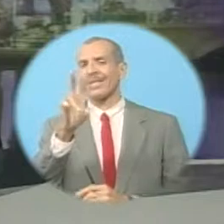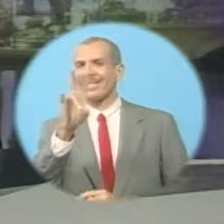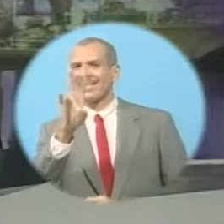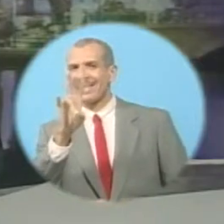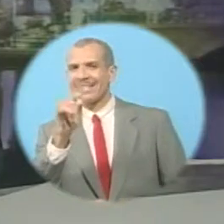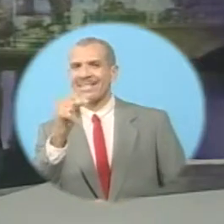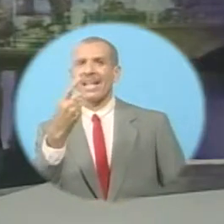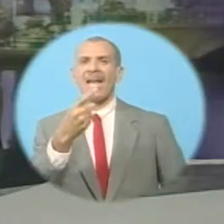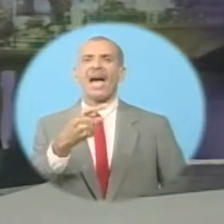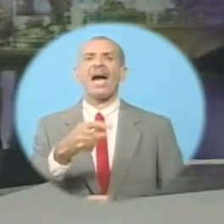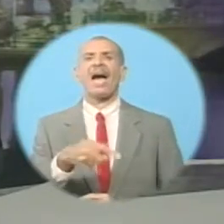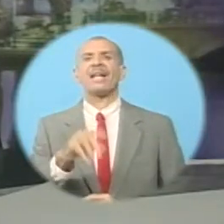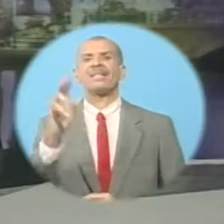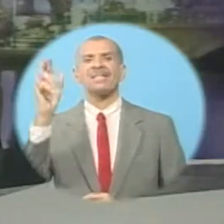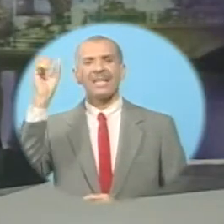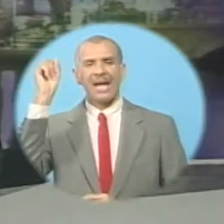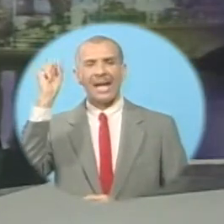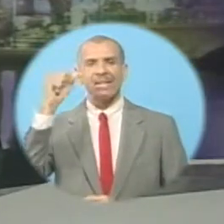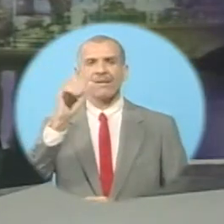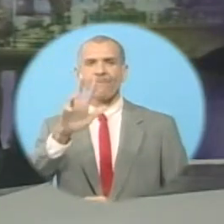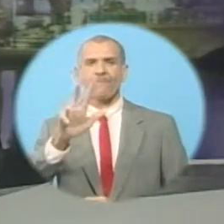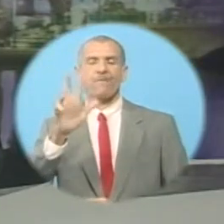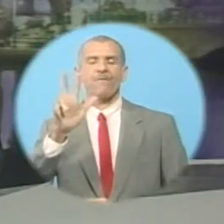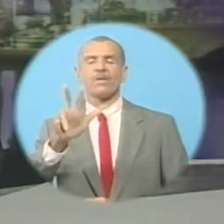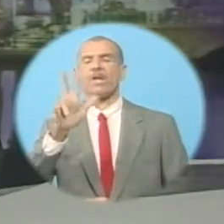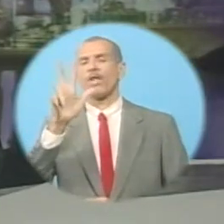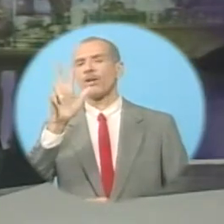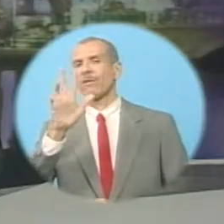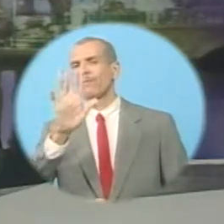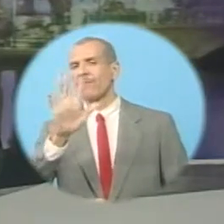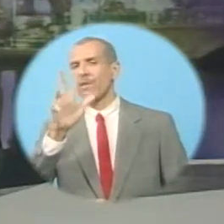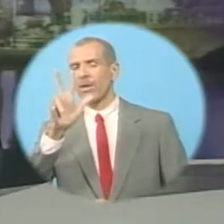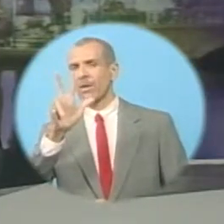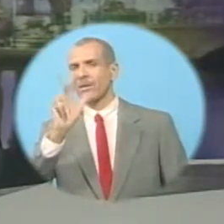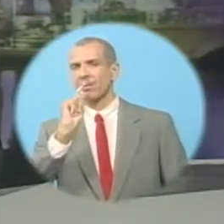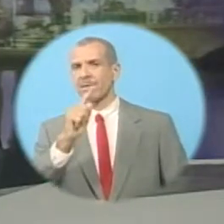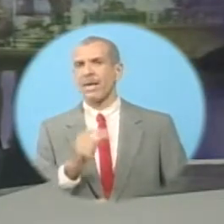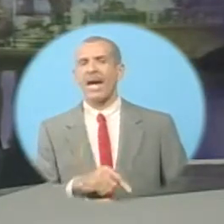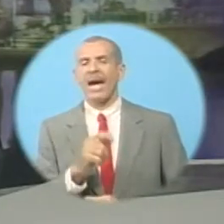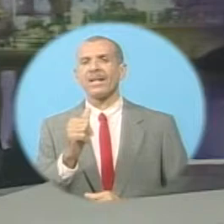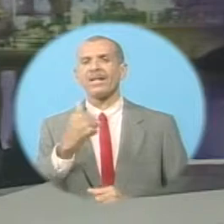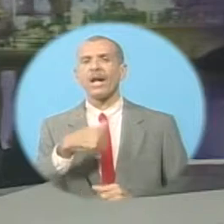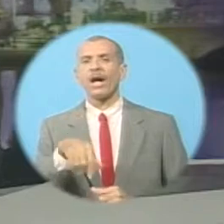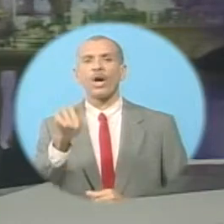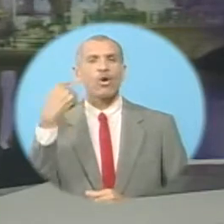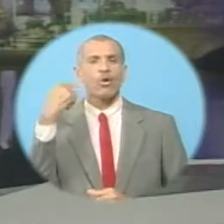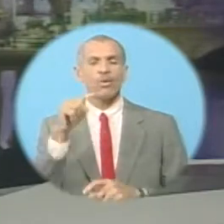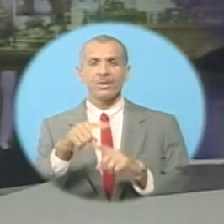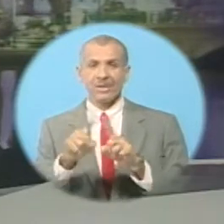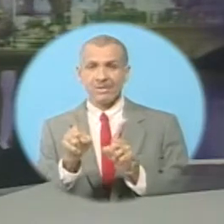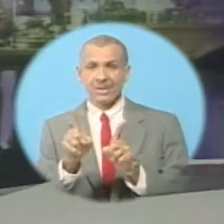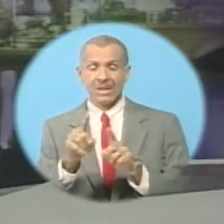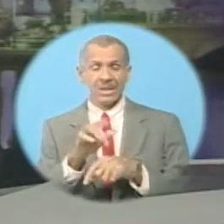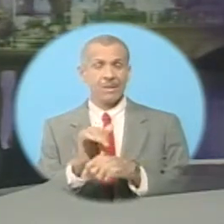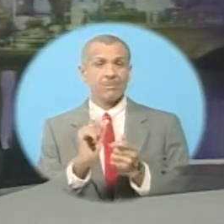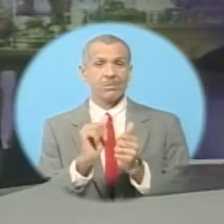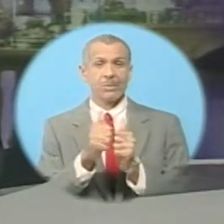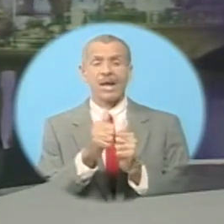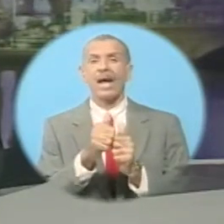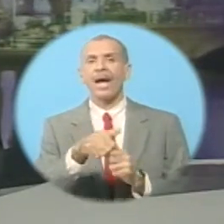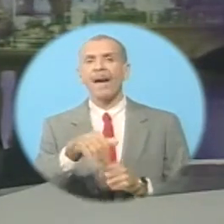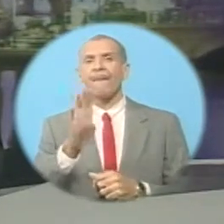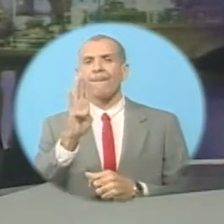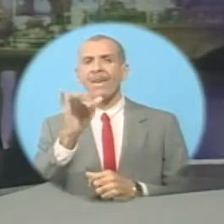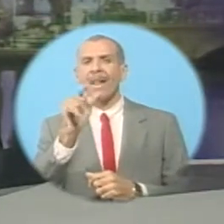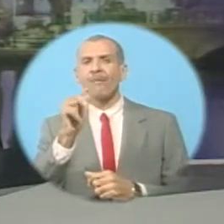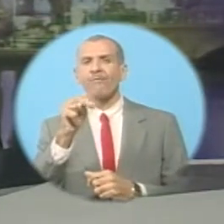the 53rd, saw Rendezvous defeat Notre Dame 4-0 and lead the standings on goal difference. In the 2 earlier games, Belfield